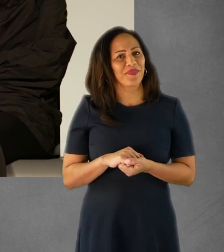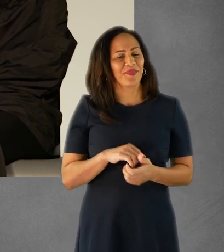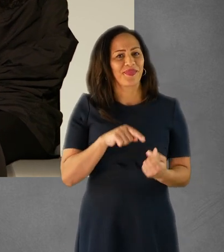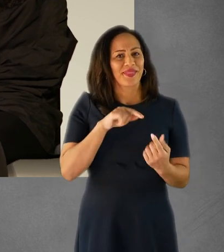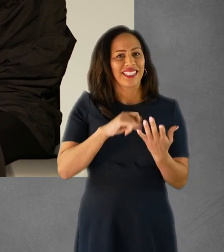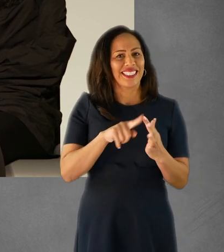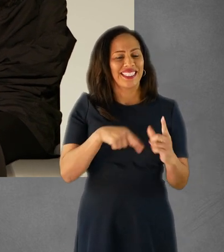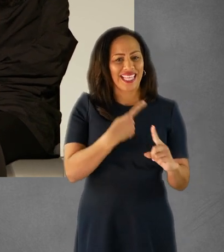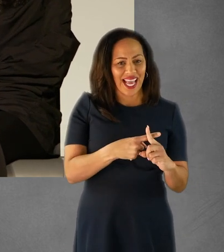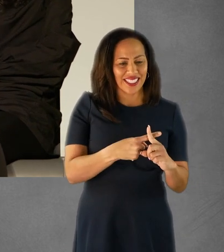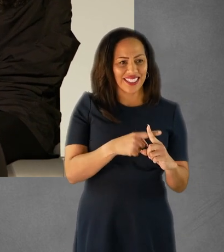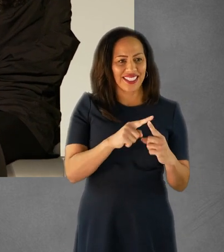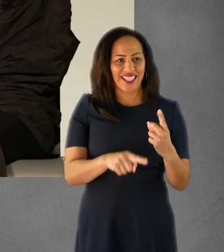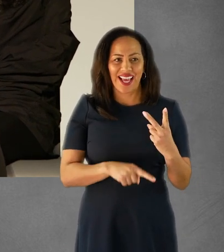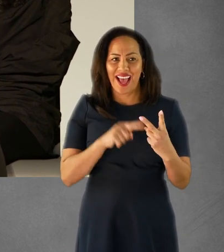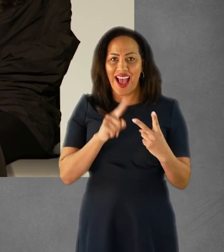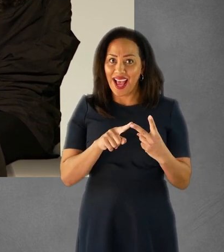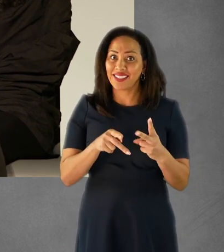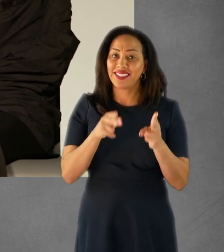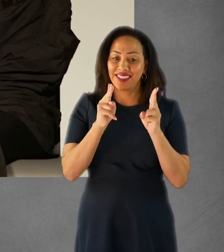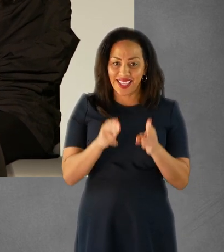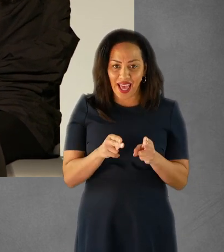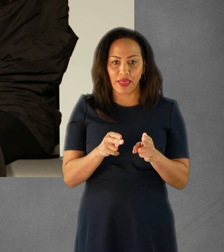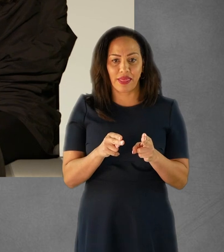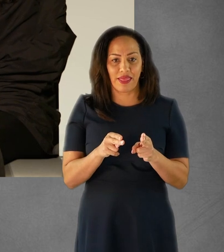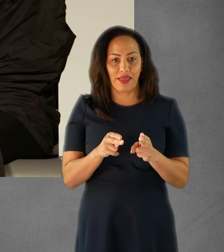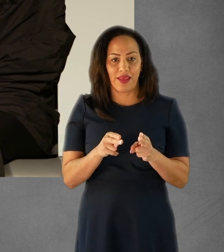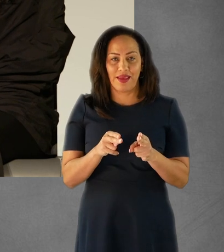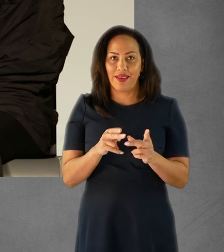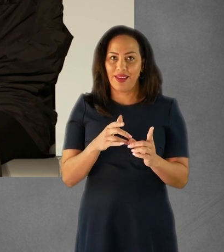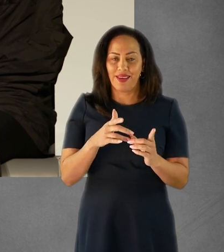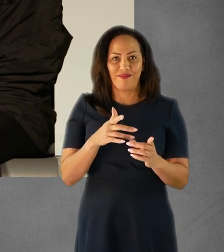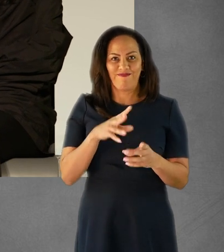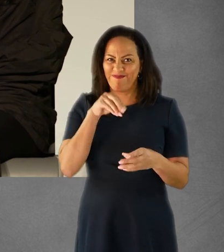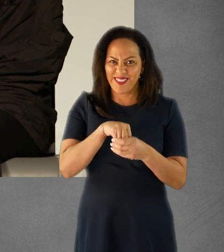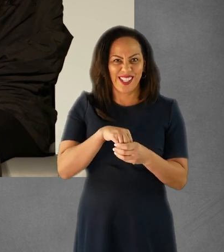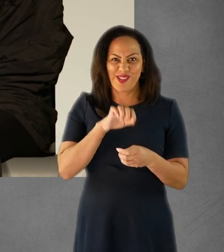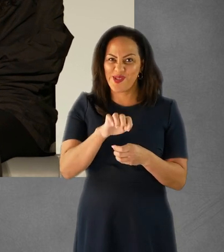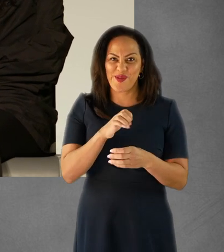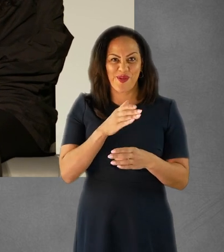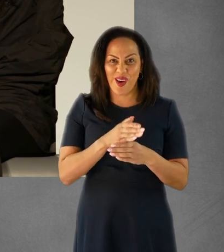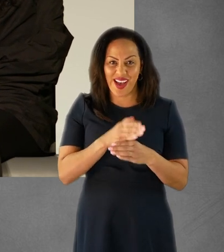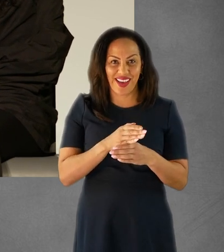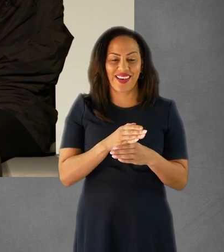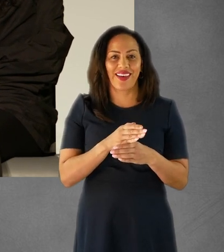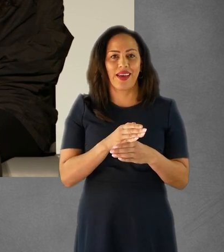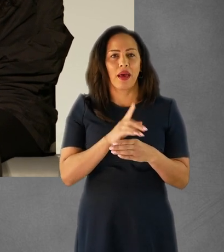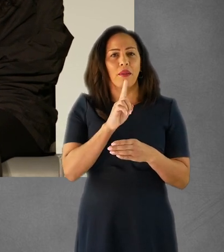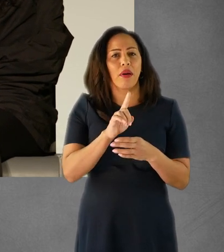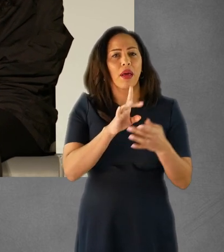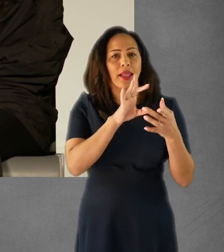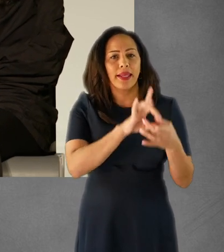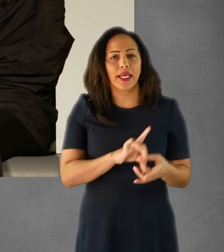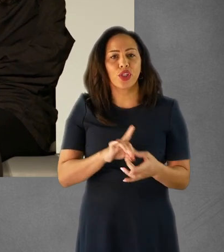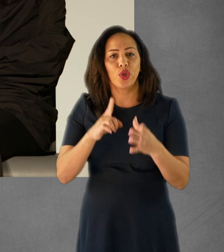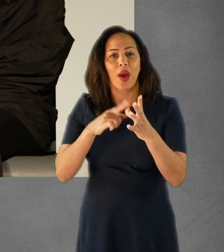this work through this notion of apophenia, which gives you this like kind of delirious connection making energy